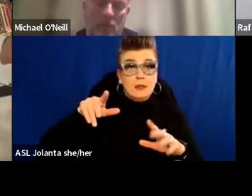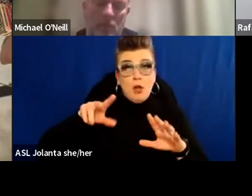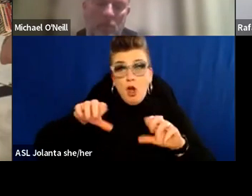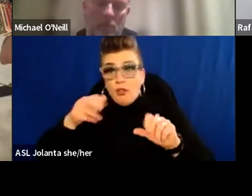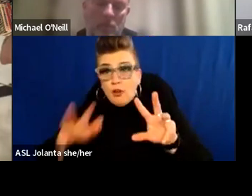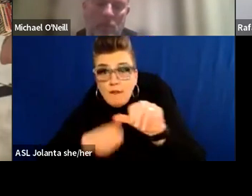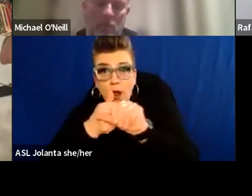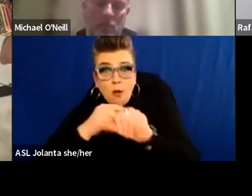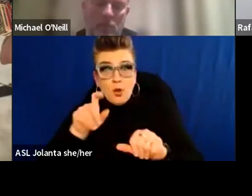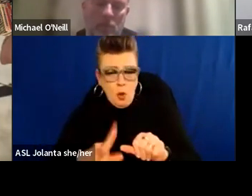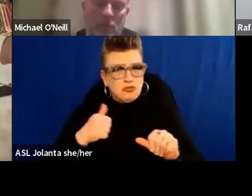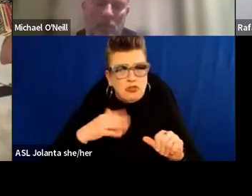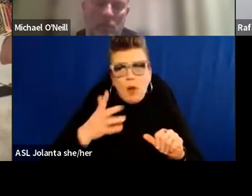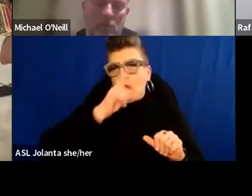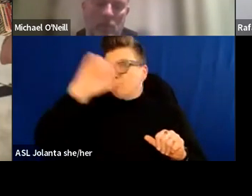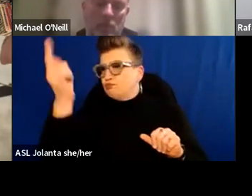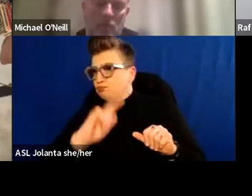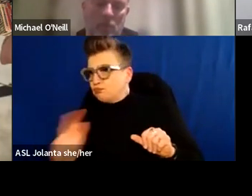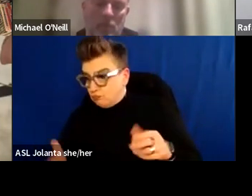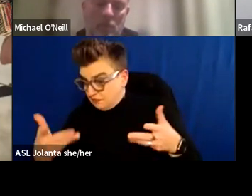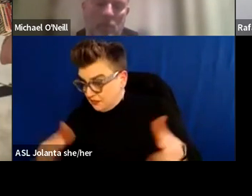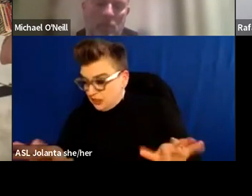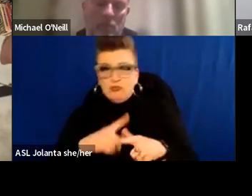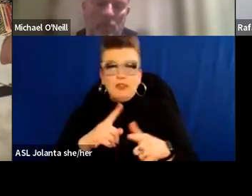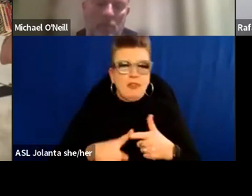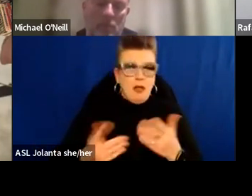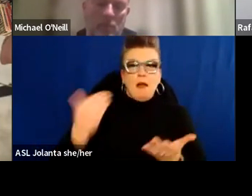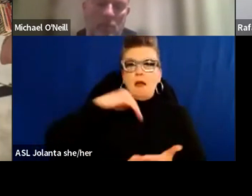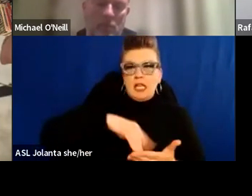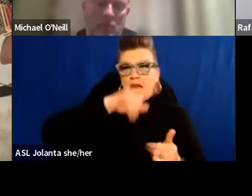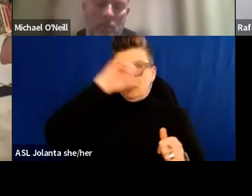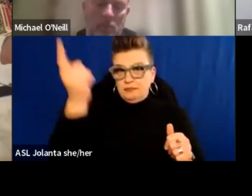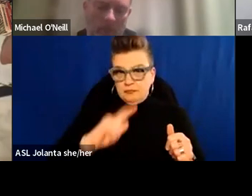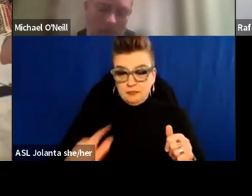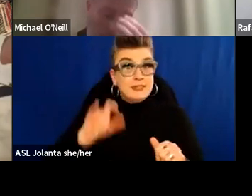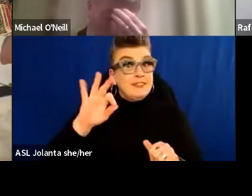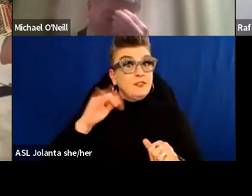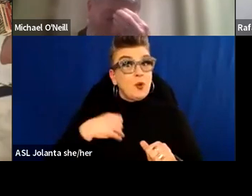you have a question please raise your hand virtually or put the request in zoom